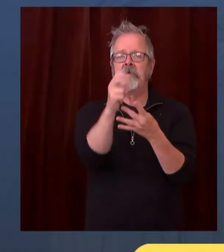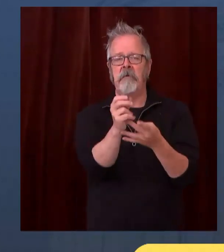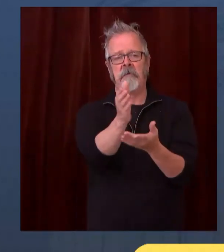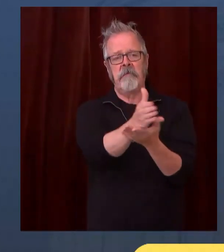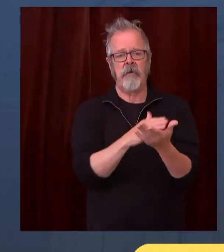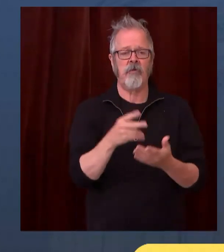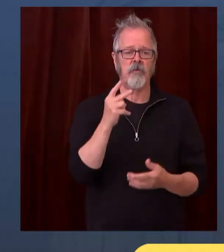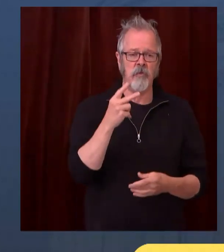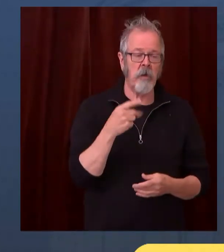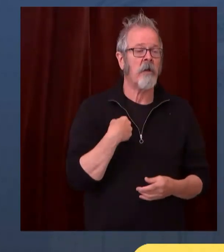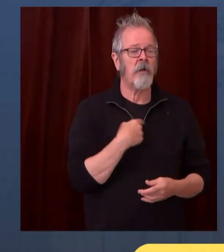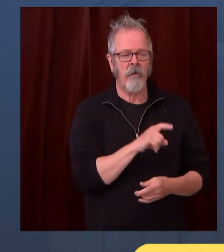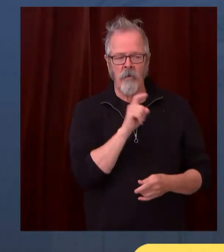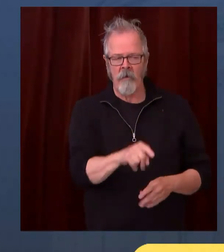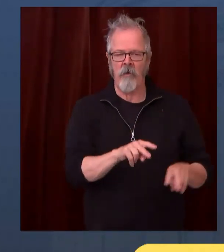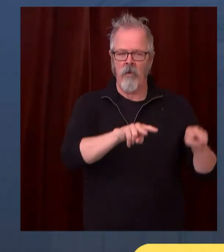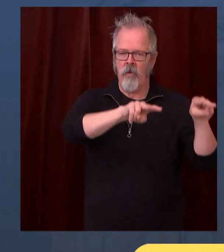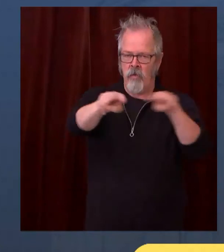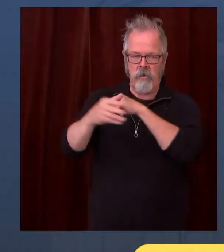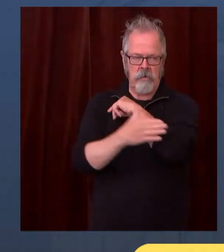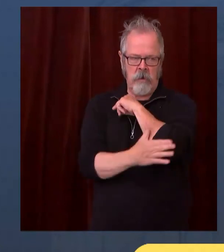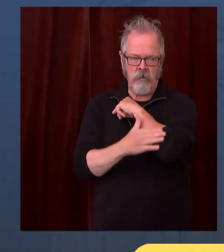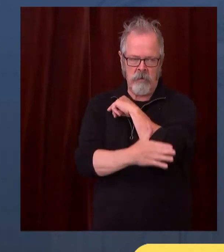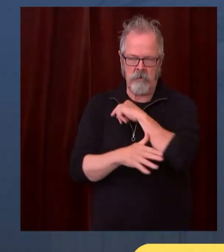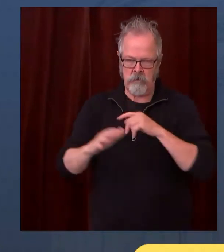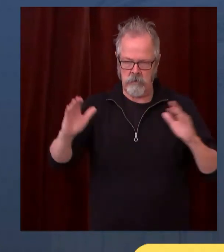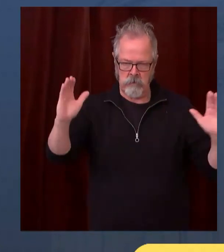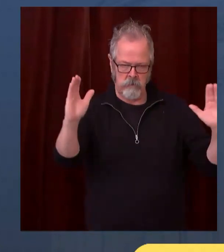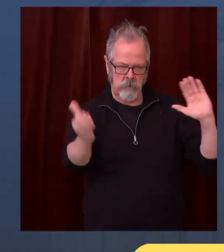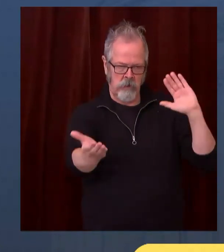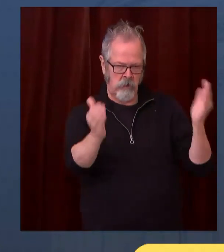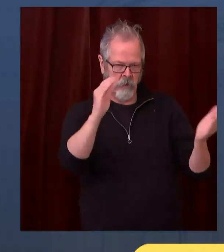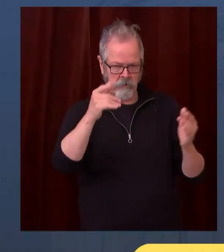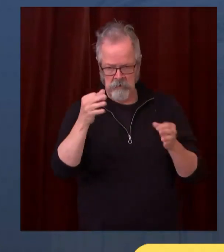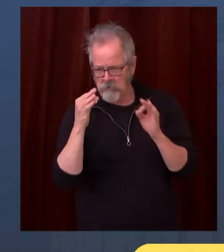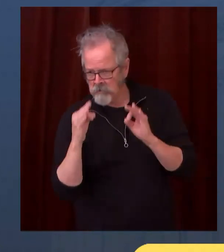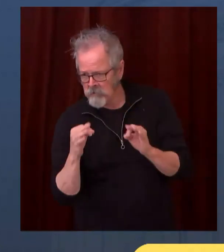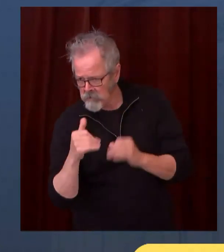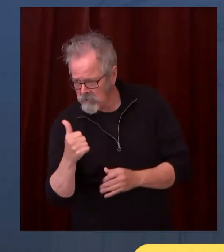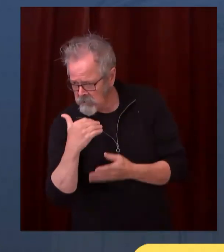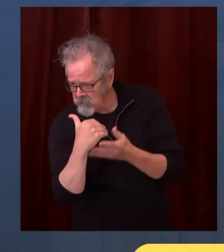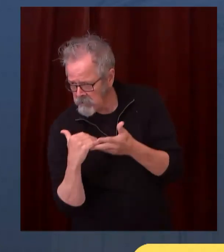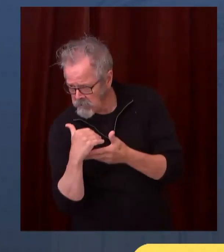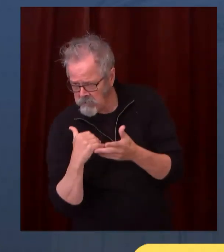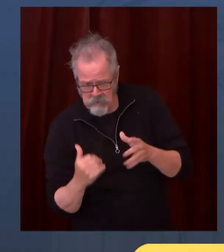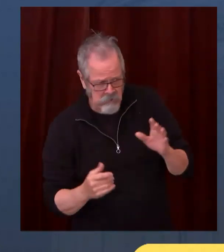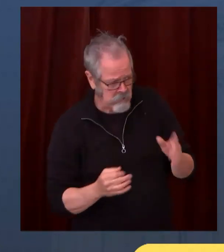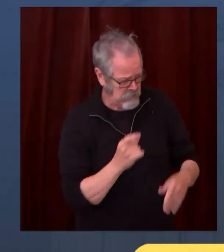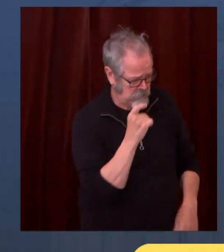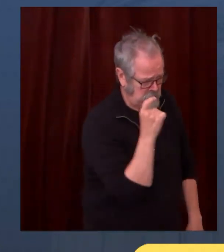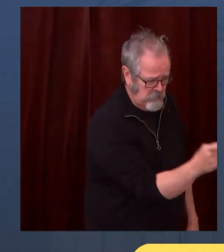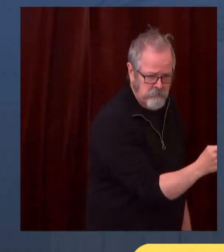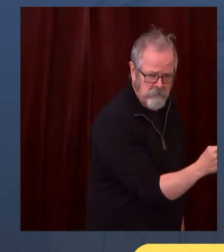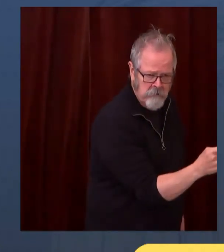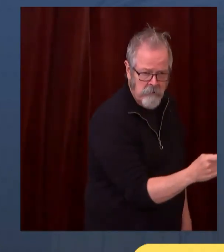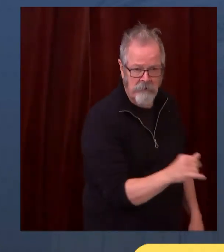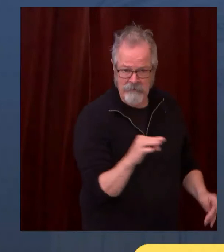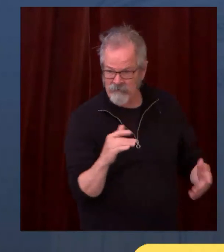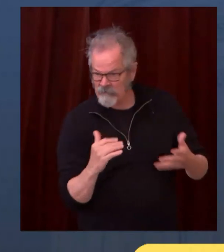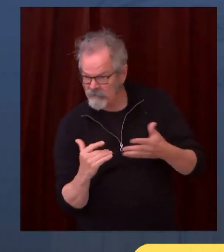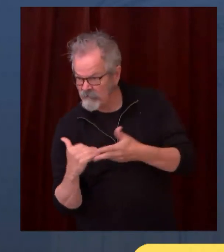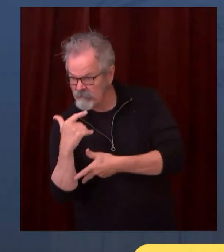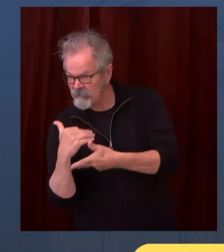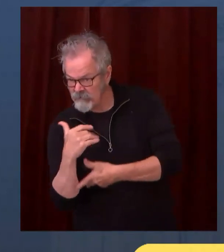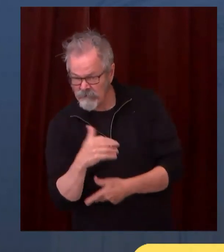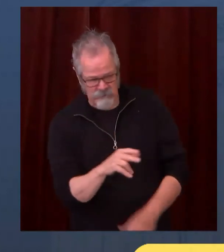Alexa. John, is that? Yeah. So phase four is less than 10, and sort of that's what you